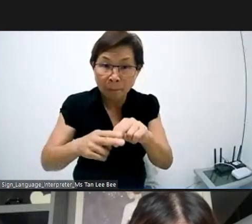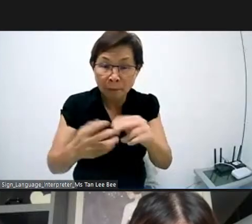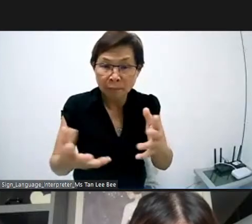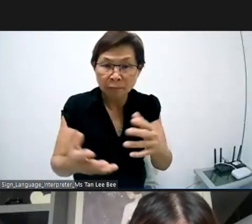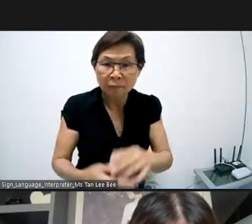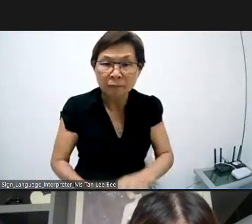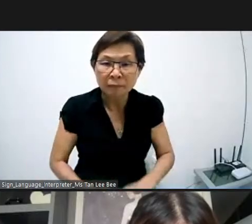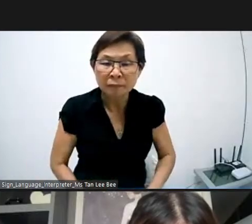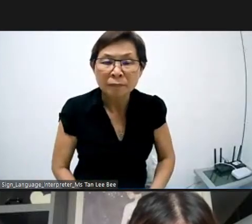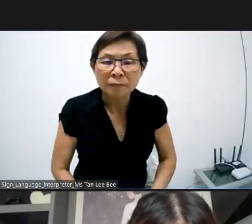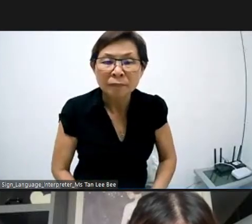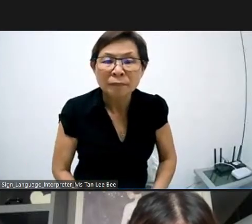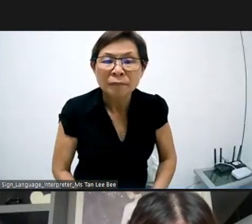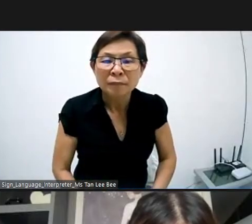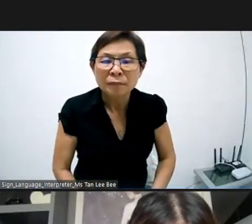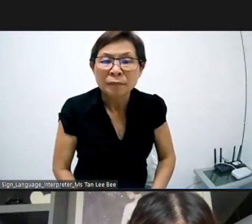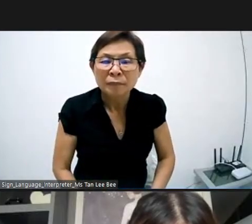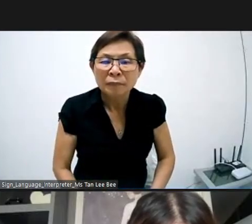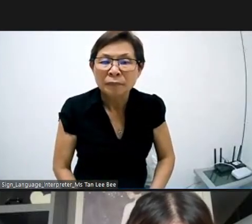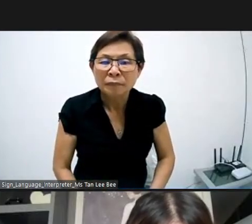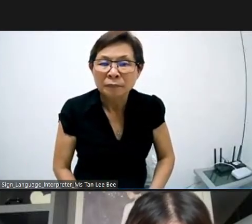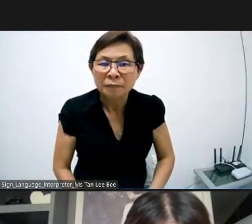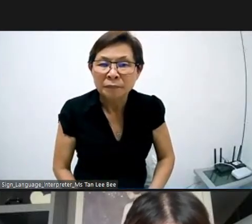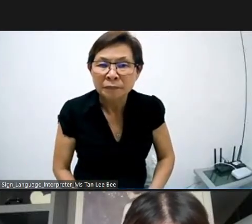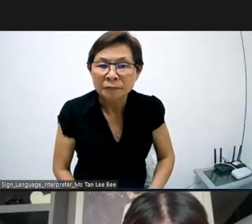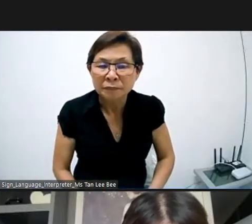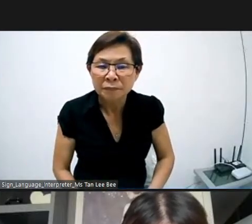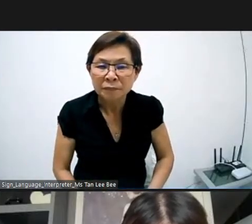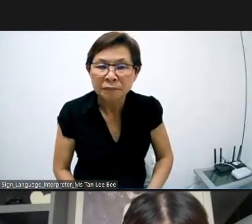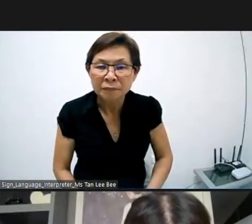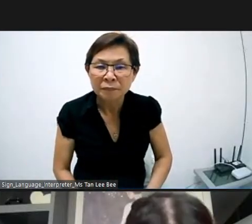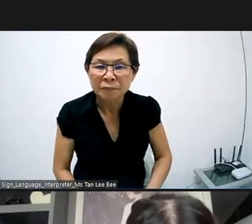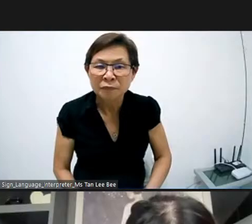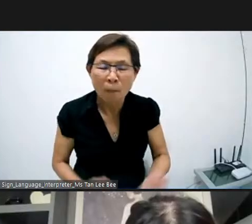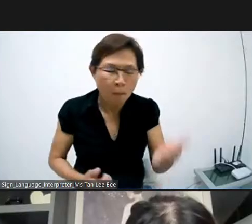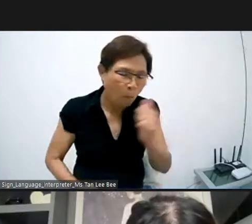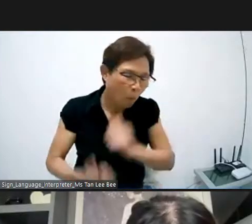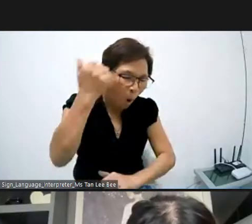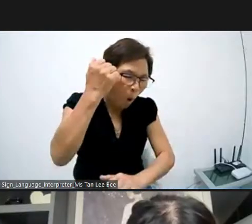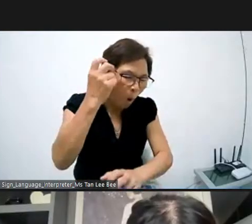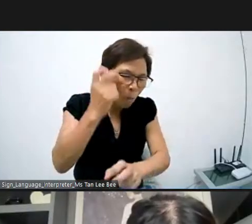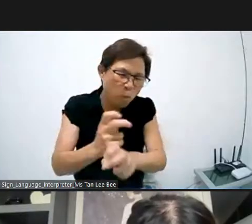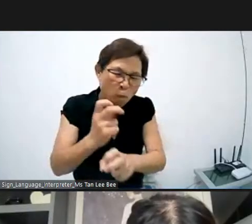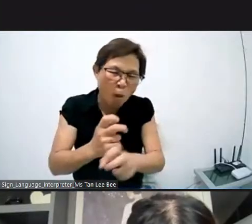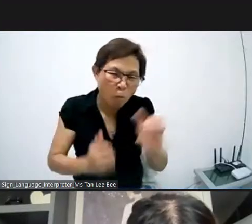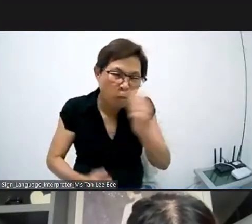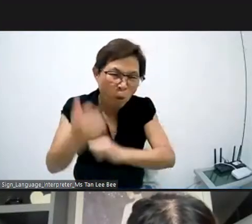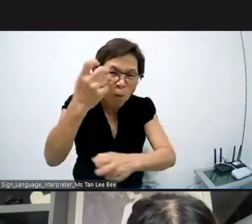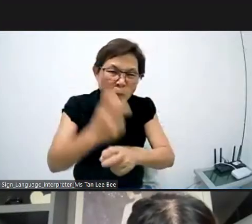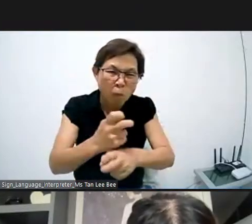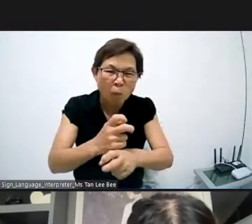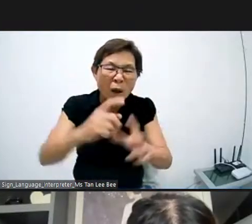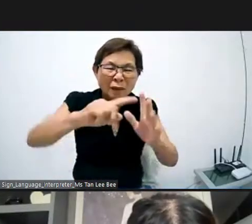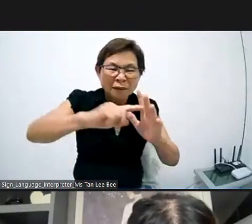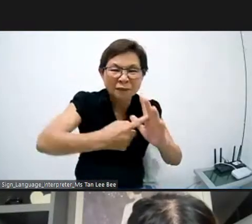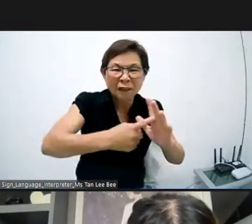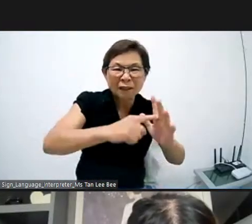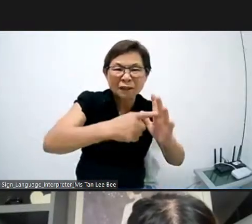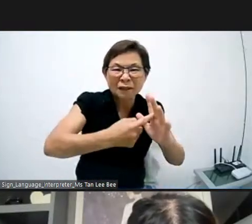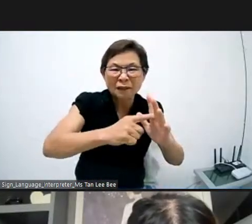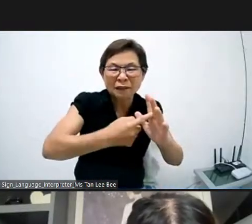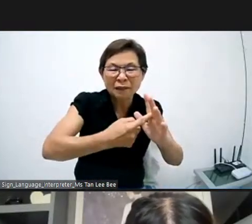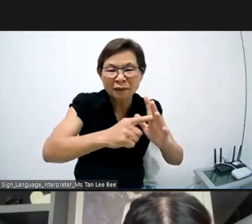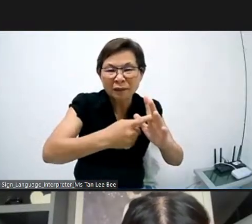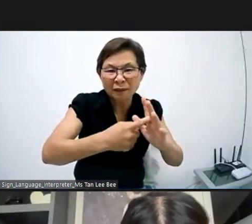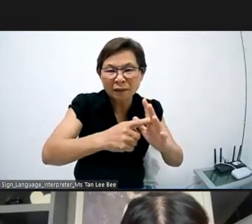Yes, you asked for me the most challenging Yes. when I implementation the